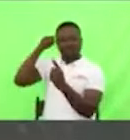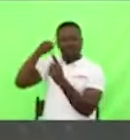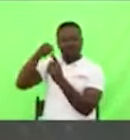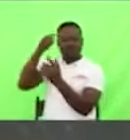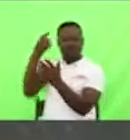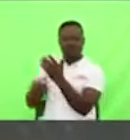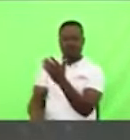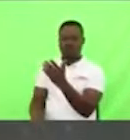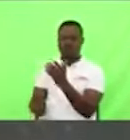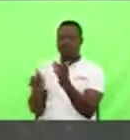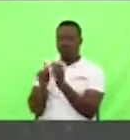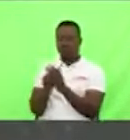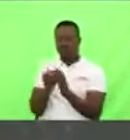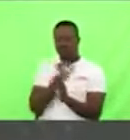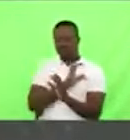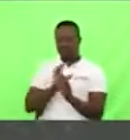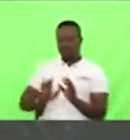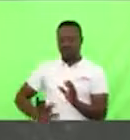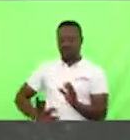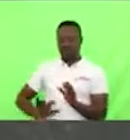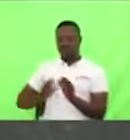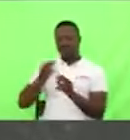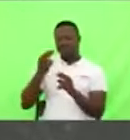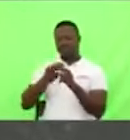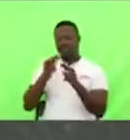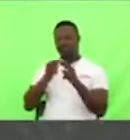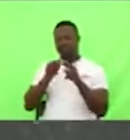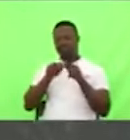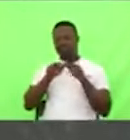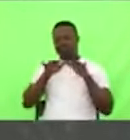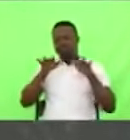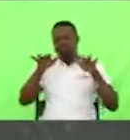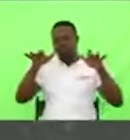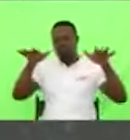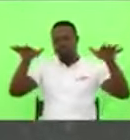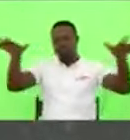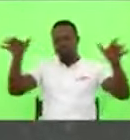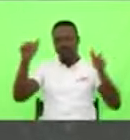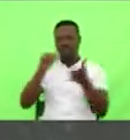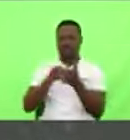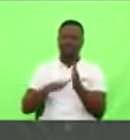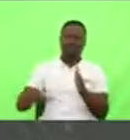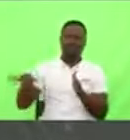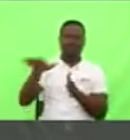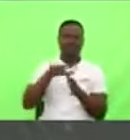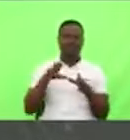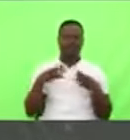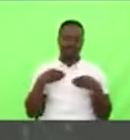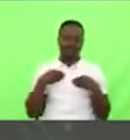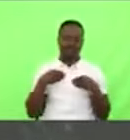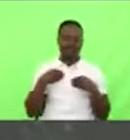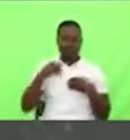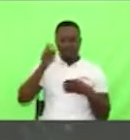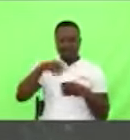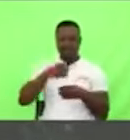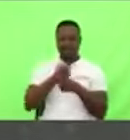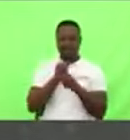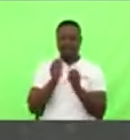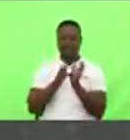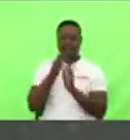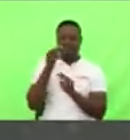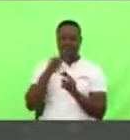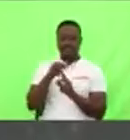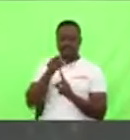Christ will be made famous again on this land. That we need to make Jesus famous again in